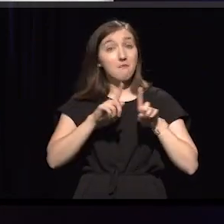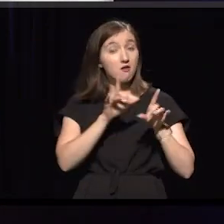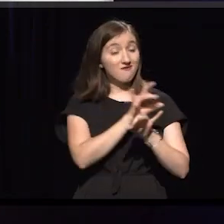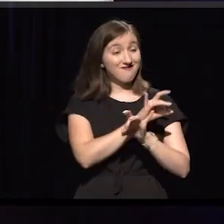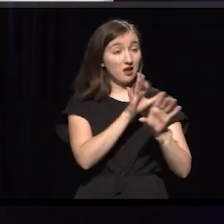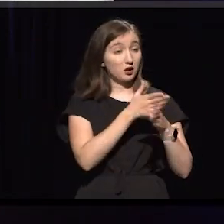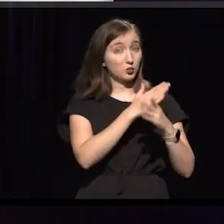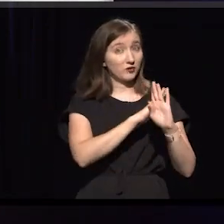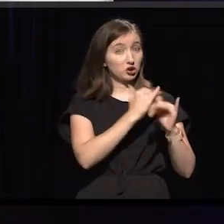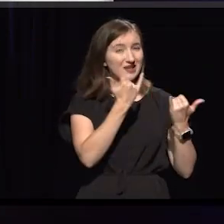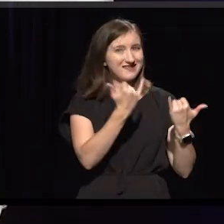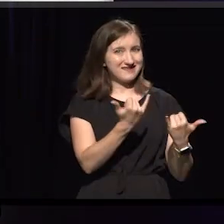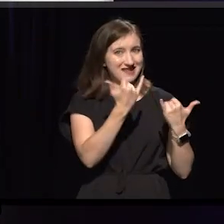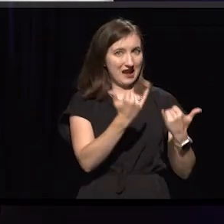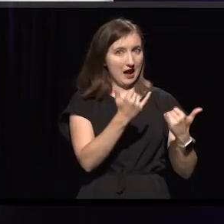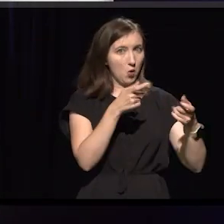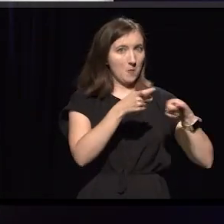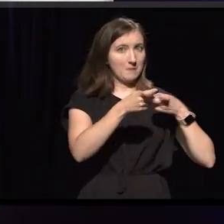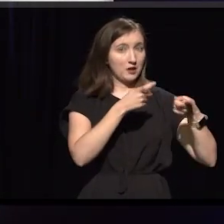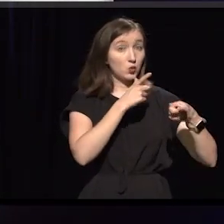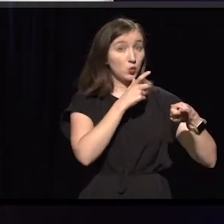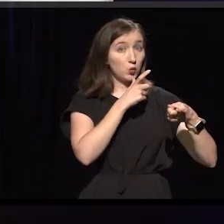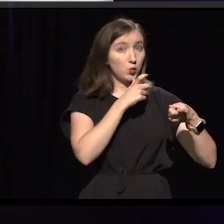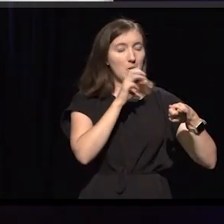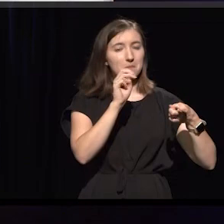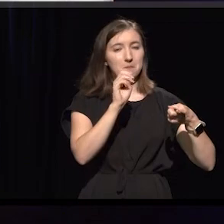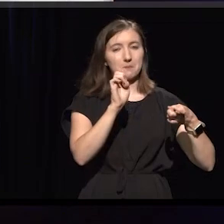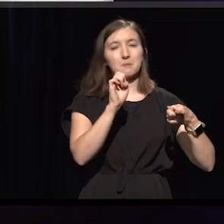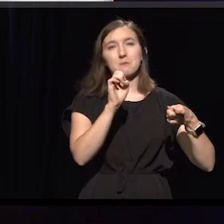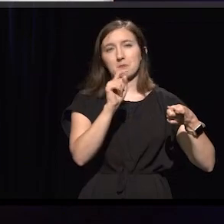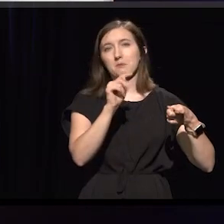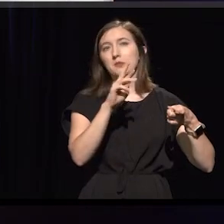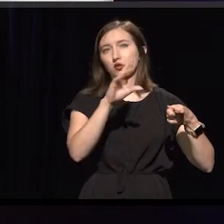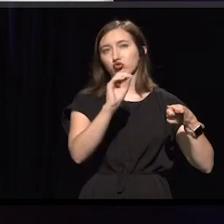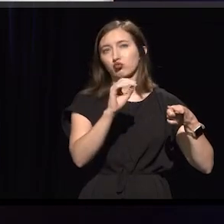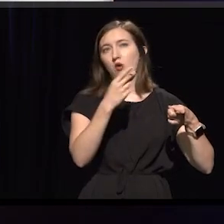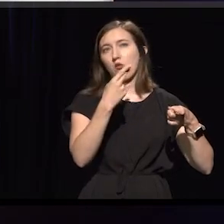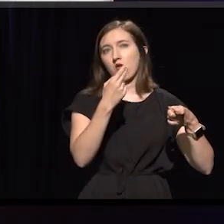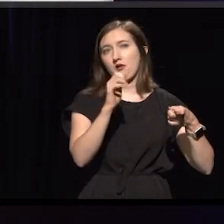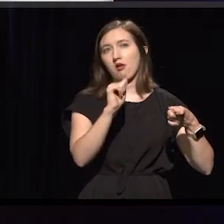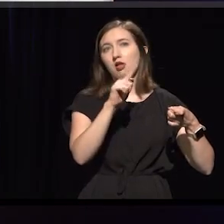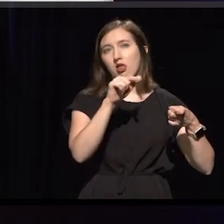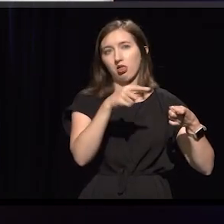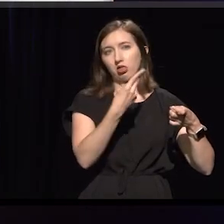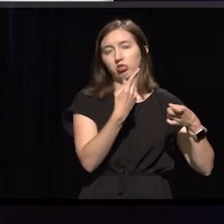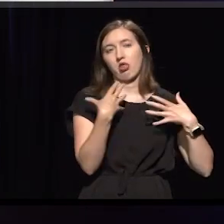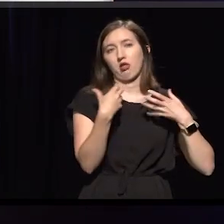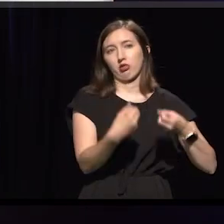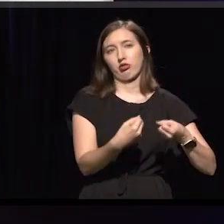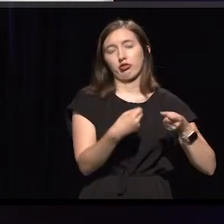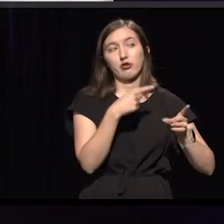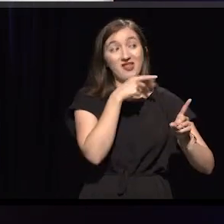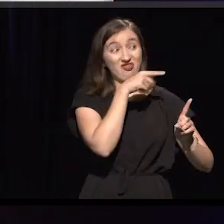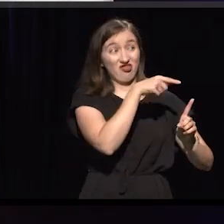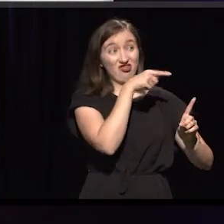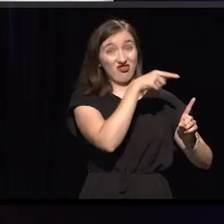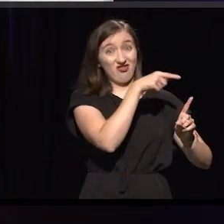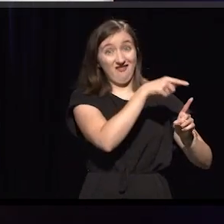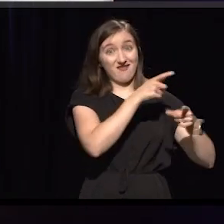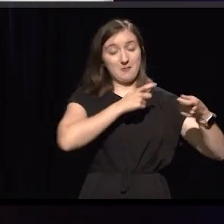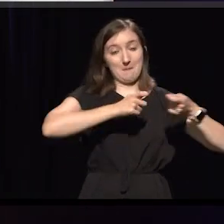and it's again part of the strategic plan for Metro Health to look at how we create safer communities, from adverse